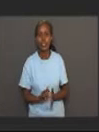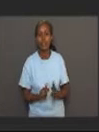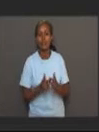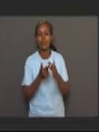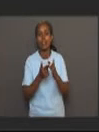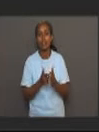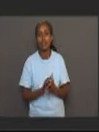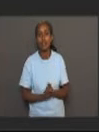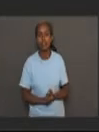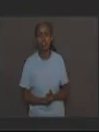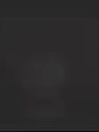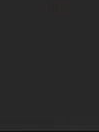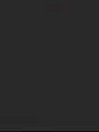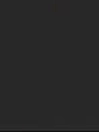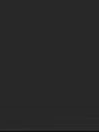Begin.